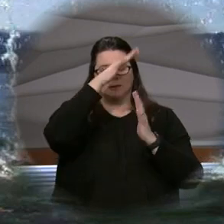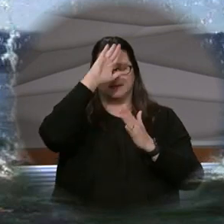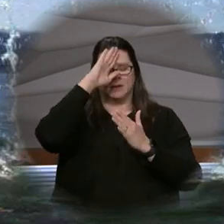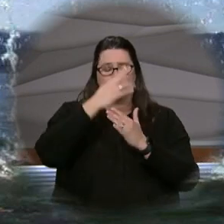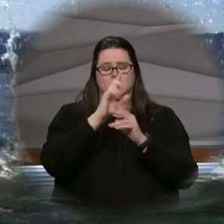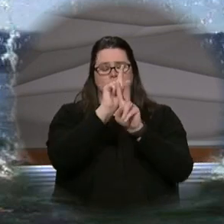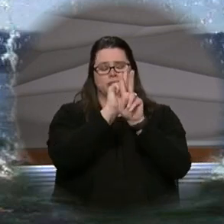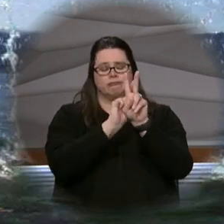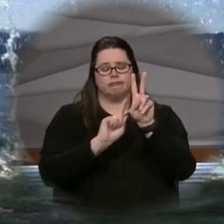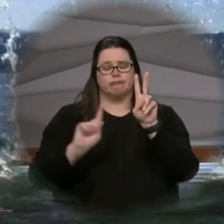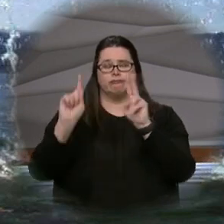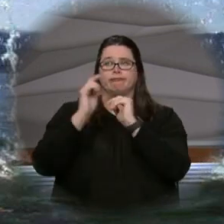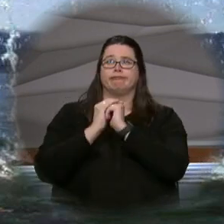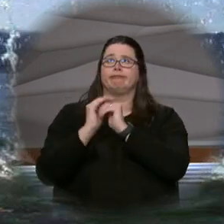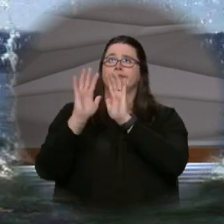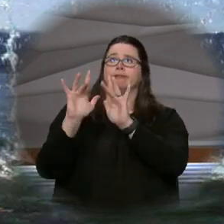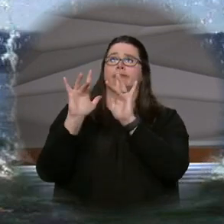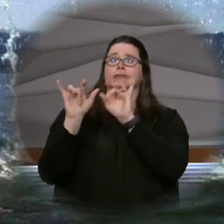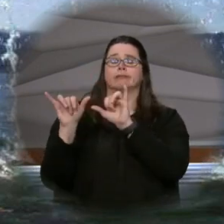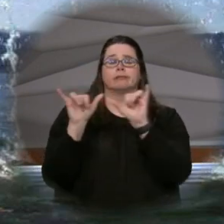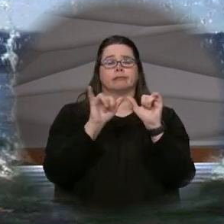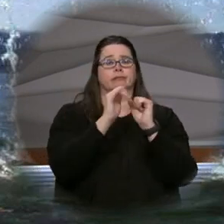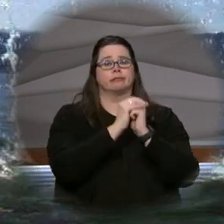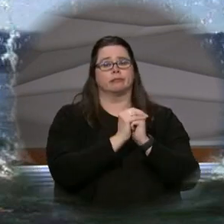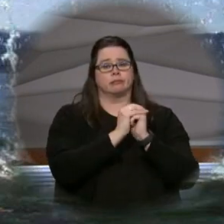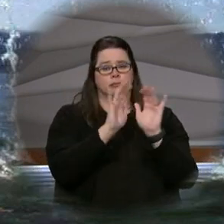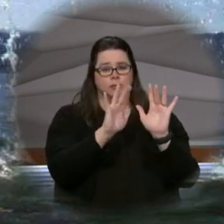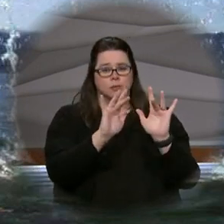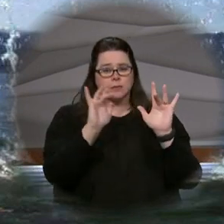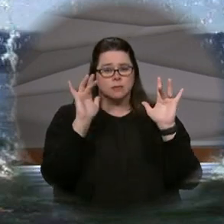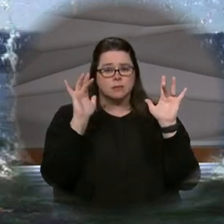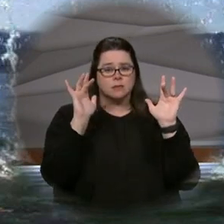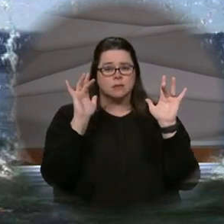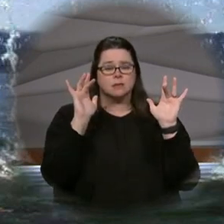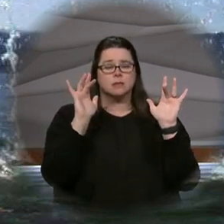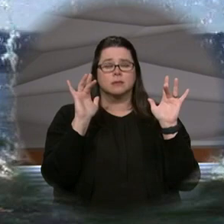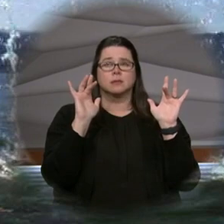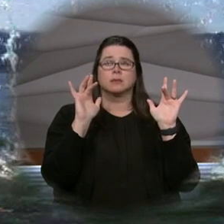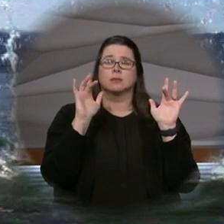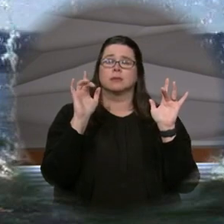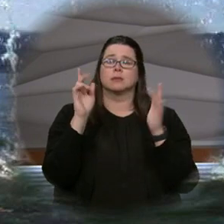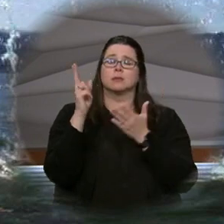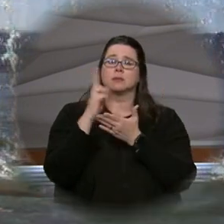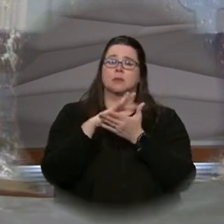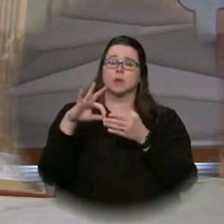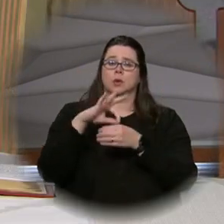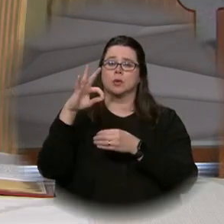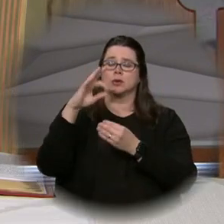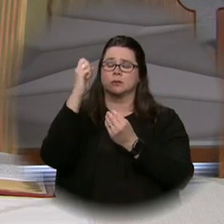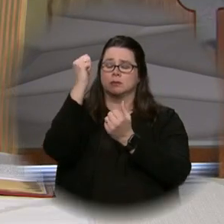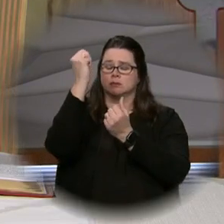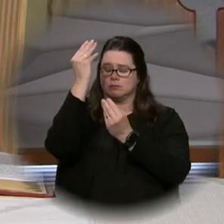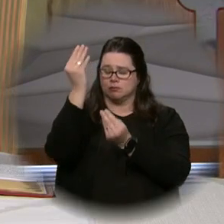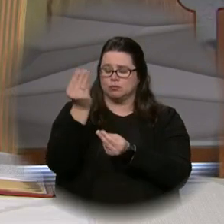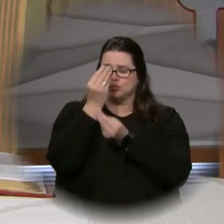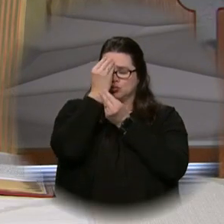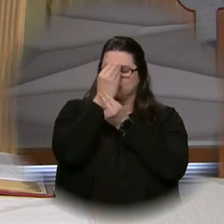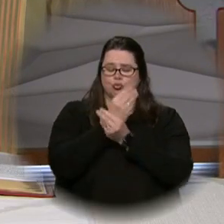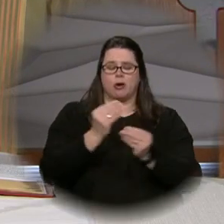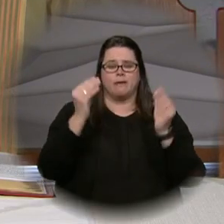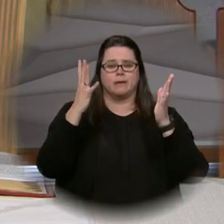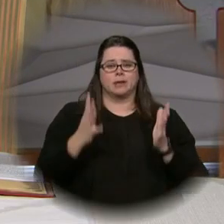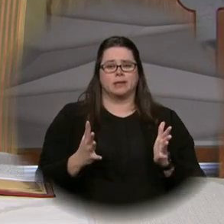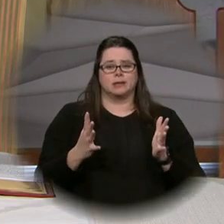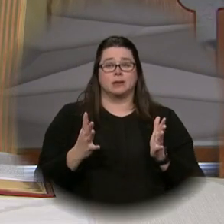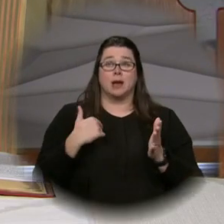of life, who proceeds from the Father and the Son, who with the Father and the Son is adored and glorified, who has spoken